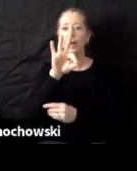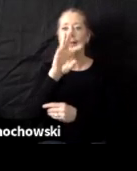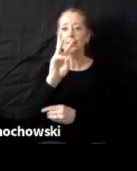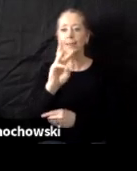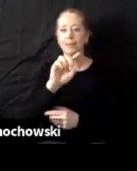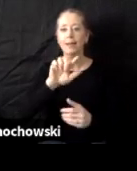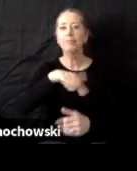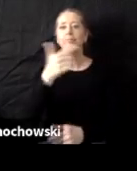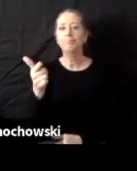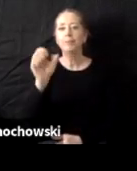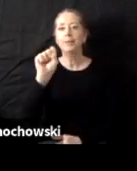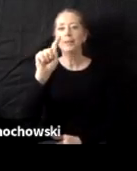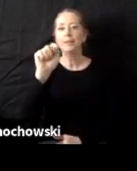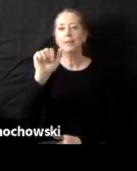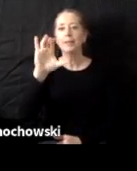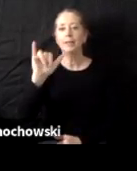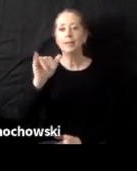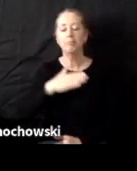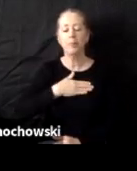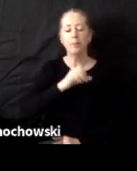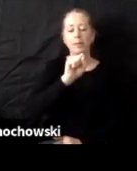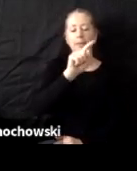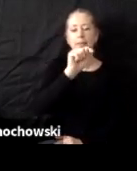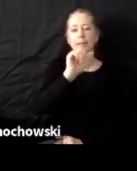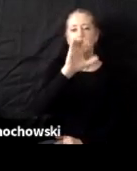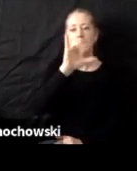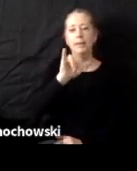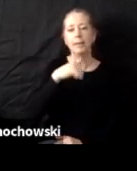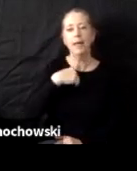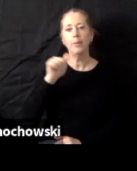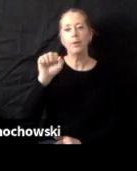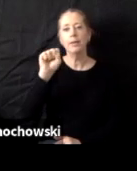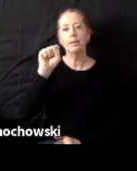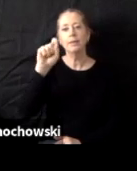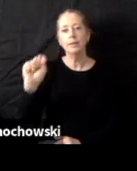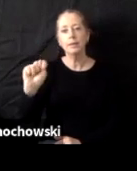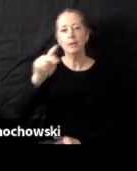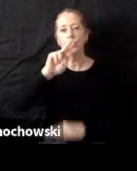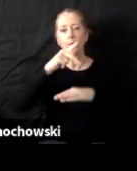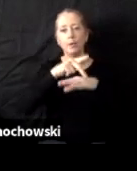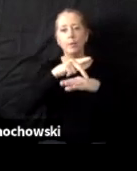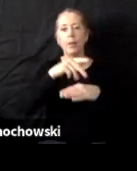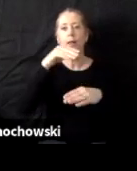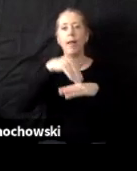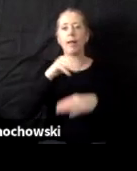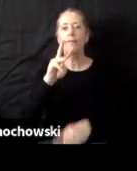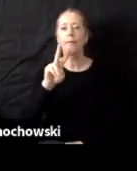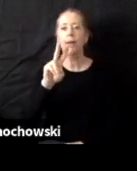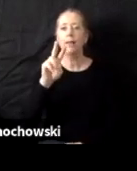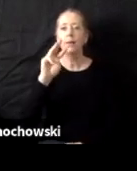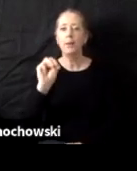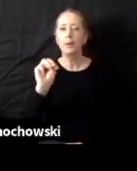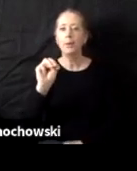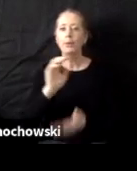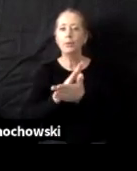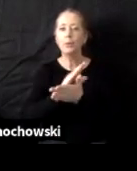Stacy. Hi, I'm Stacy Buchwald. I'm the assistant principal at Valley Middle School of STEM. Nice to see you all